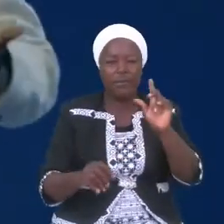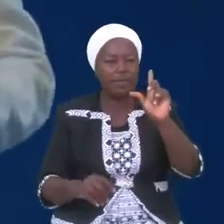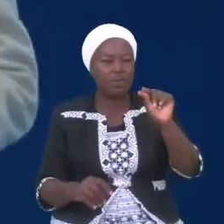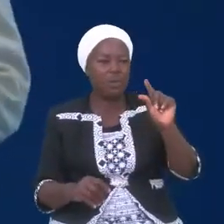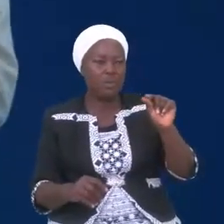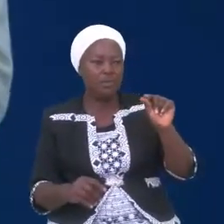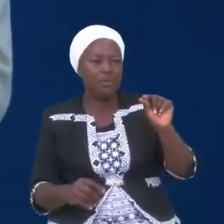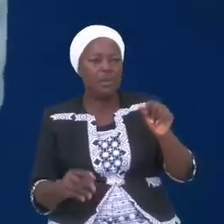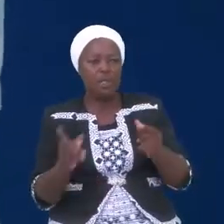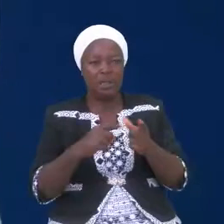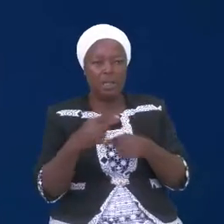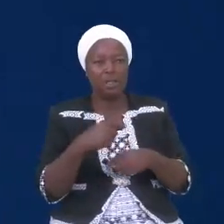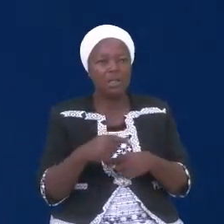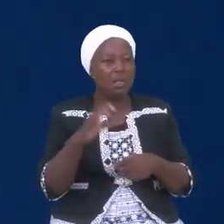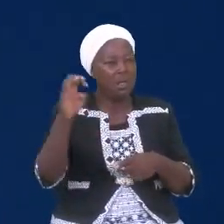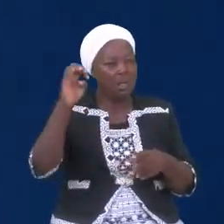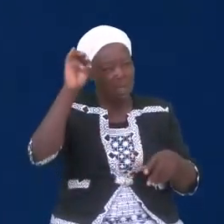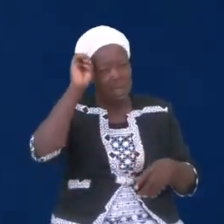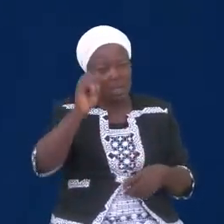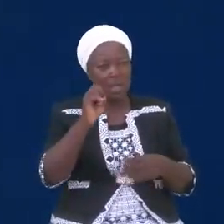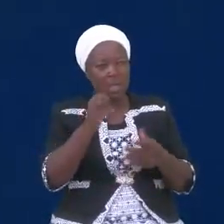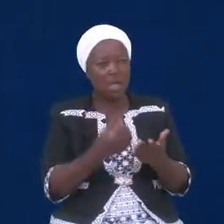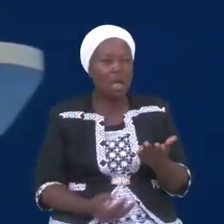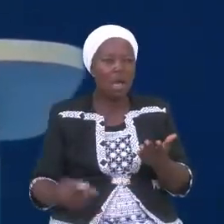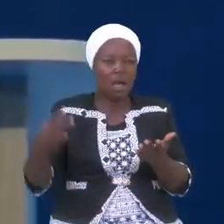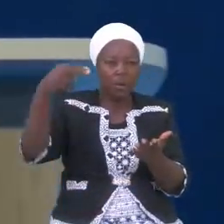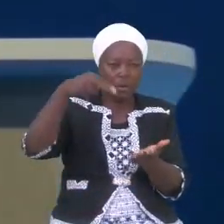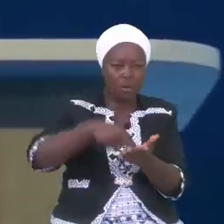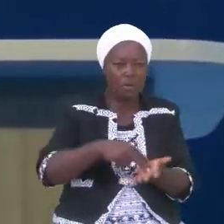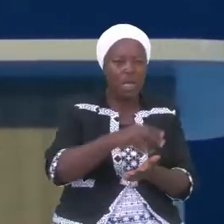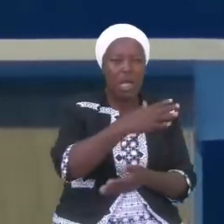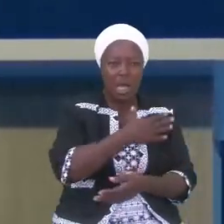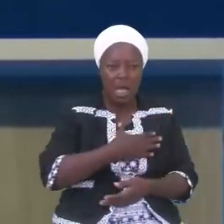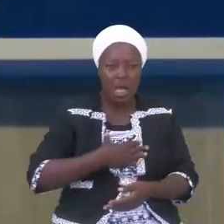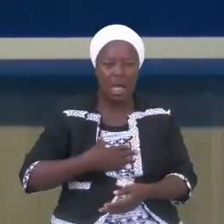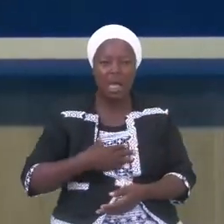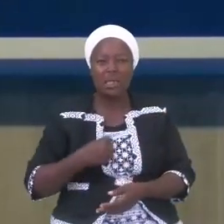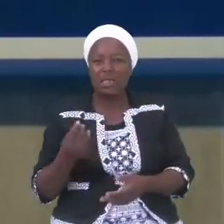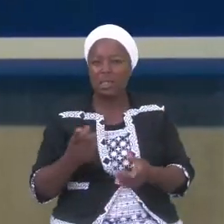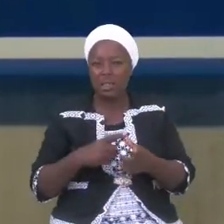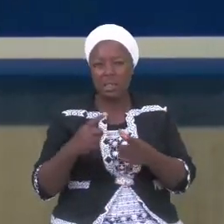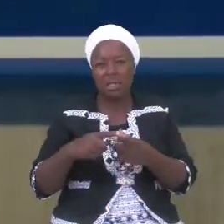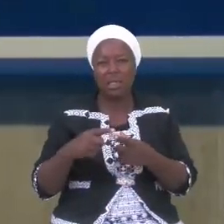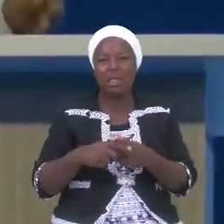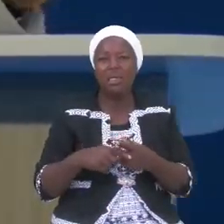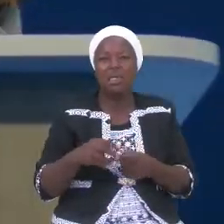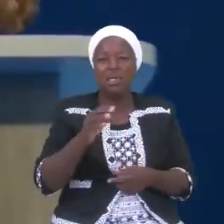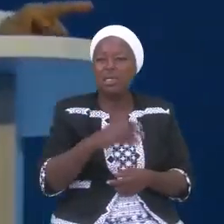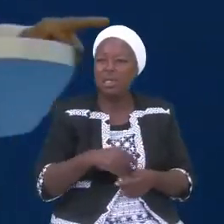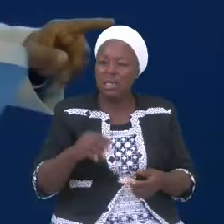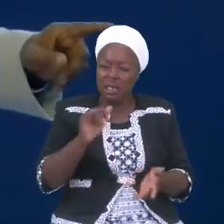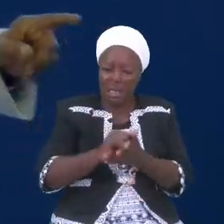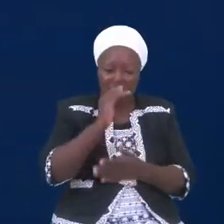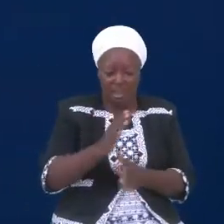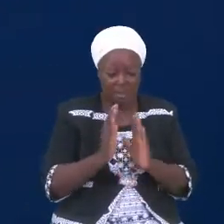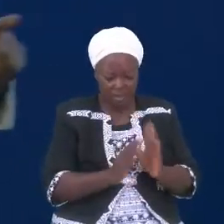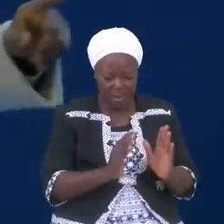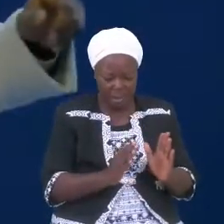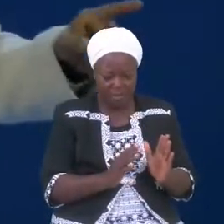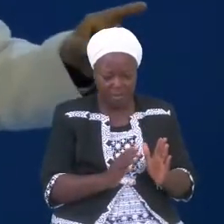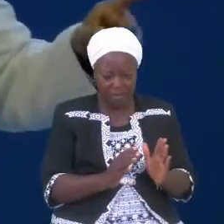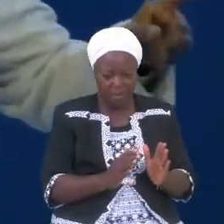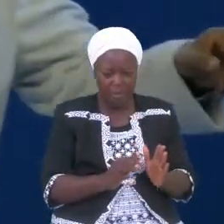and he arose. I will arise, that's intention. And he arose, that